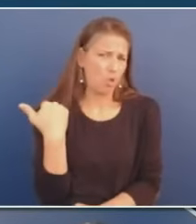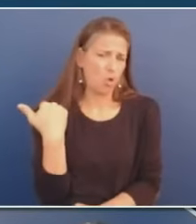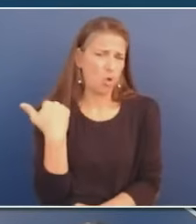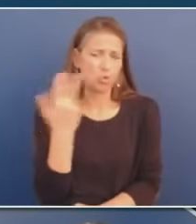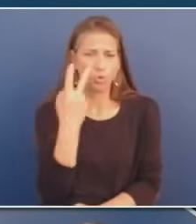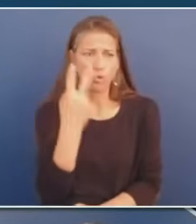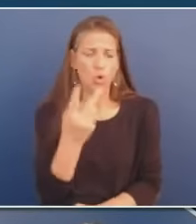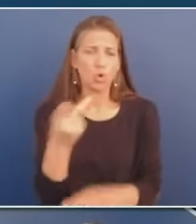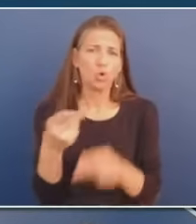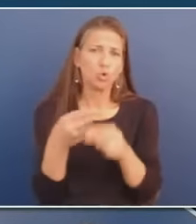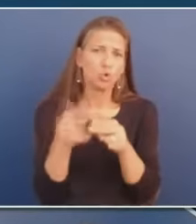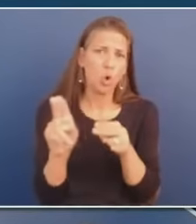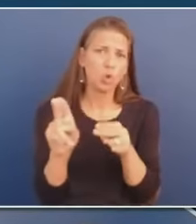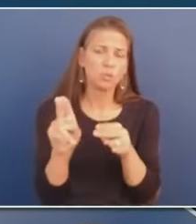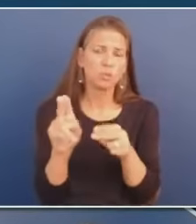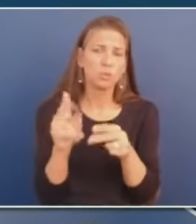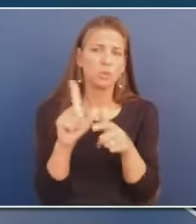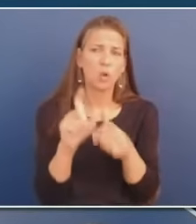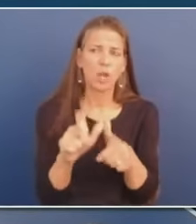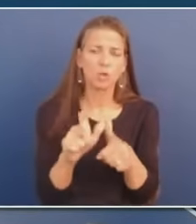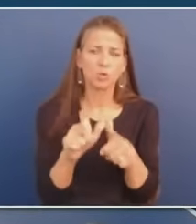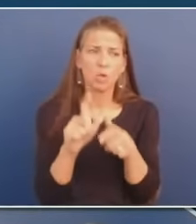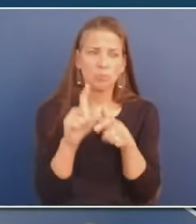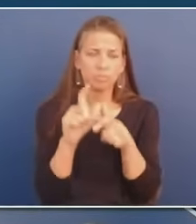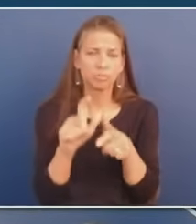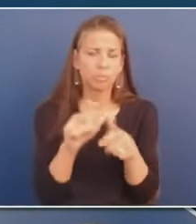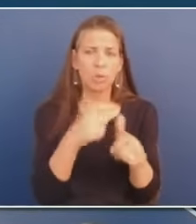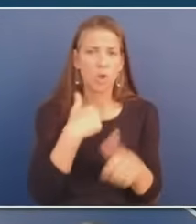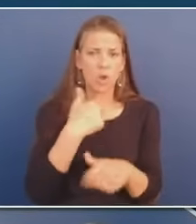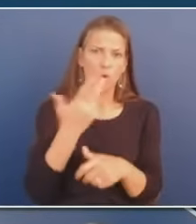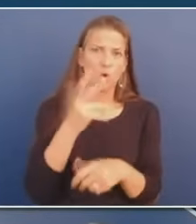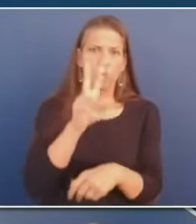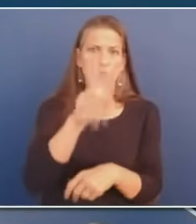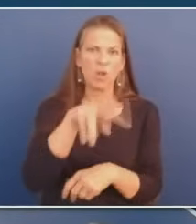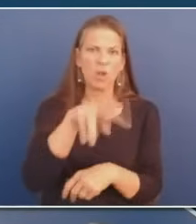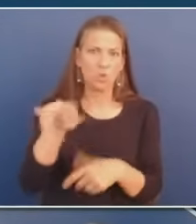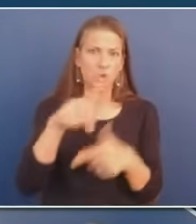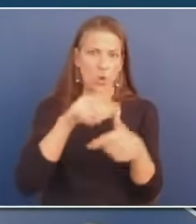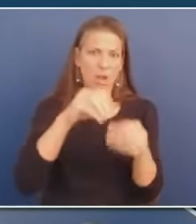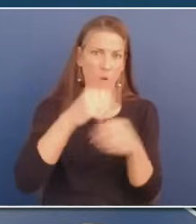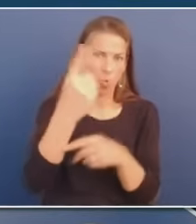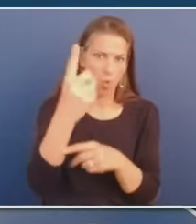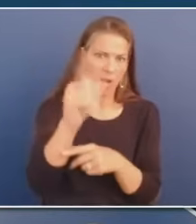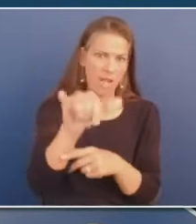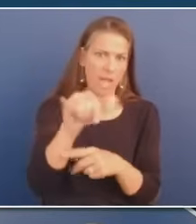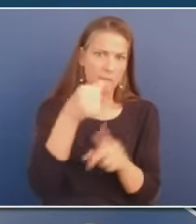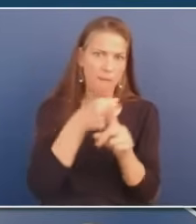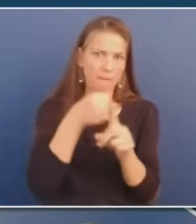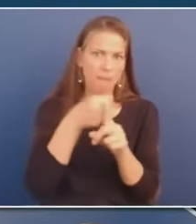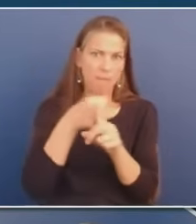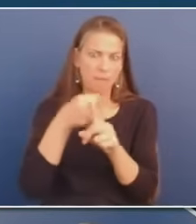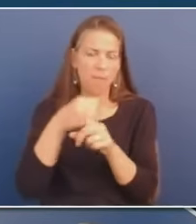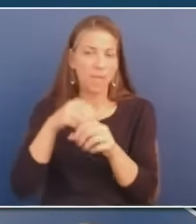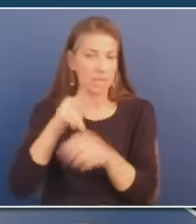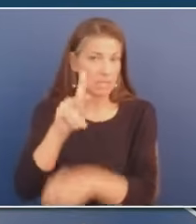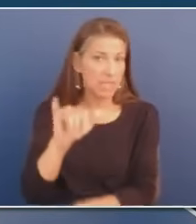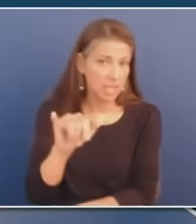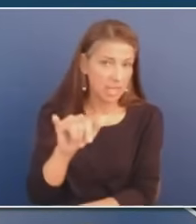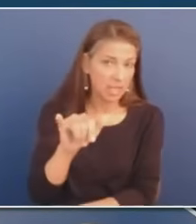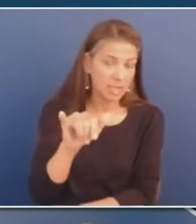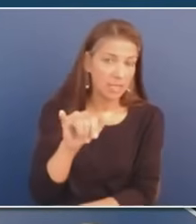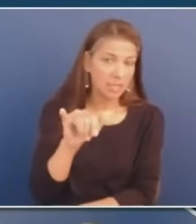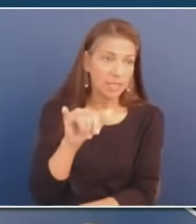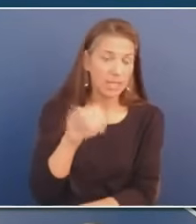duration tornadoes, but we had over 22 during one day in Kentucky in early